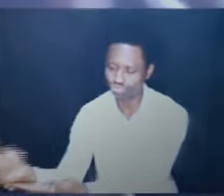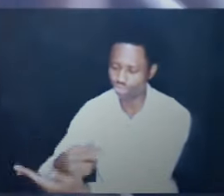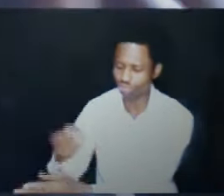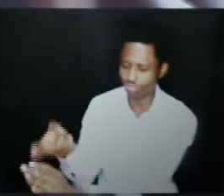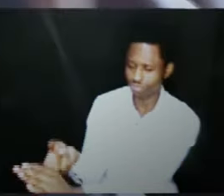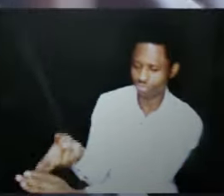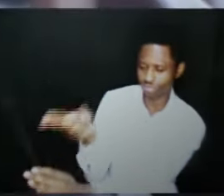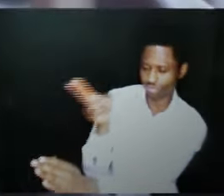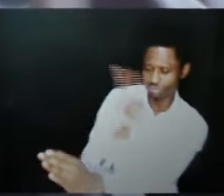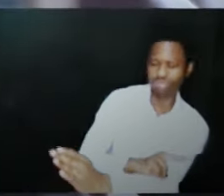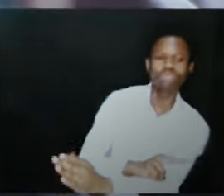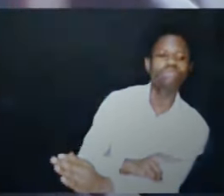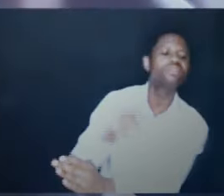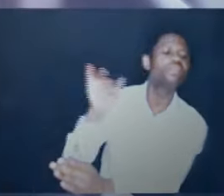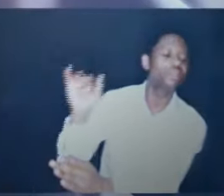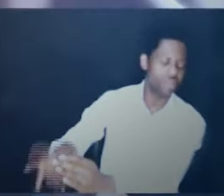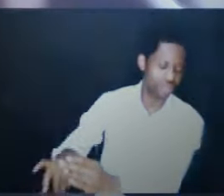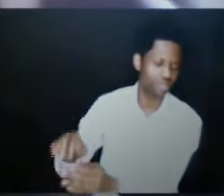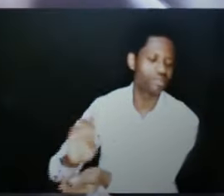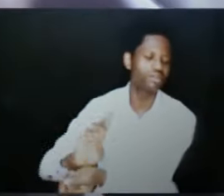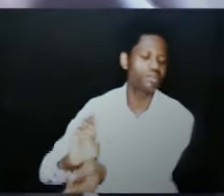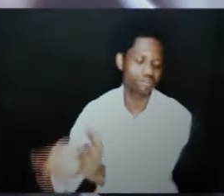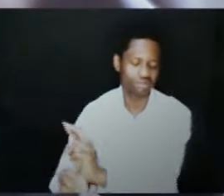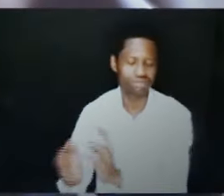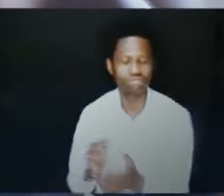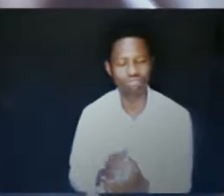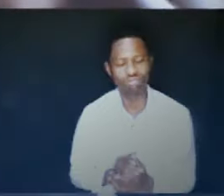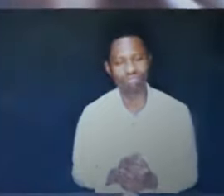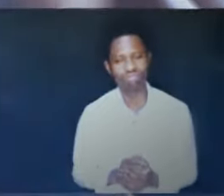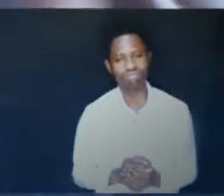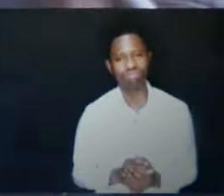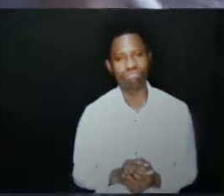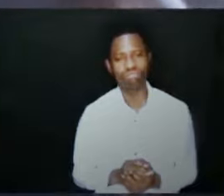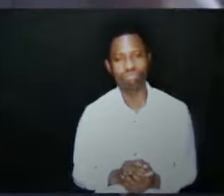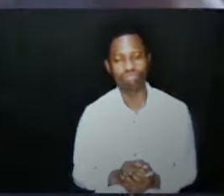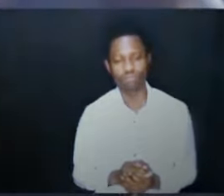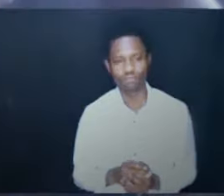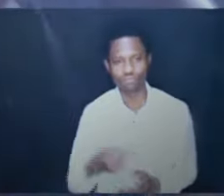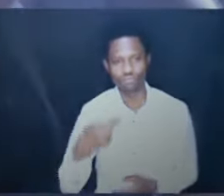friend, ne bonnehon, and I say, no, my ya, a dear beco.